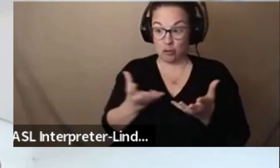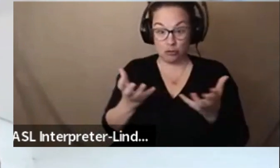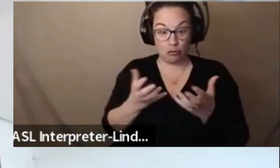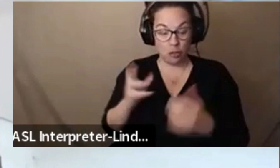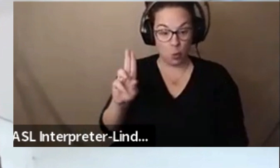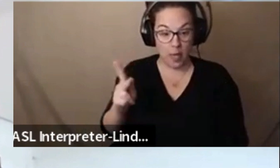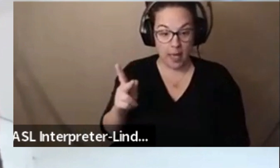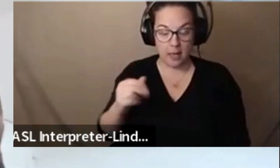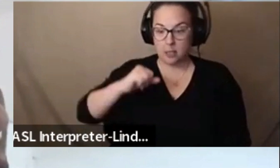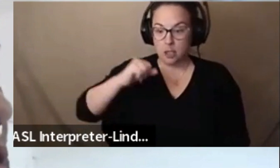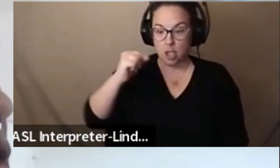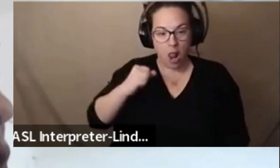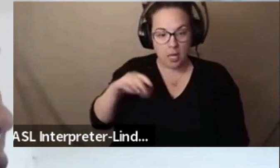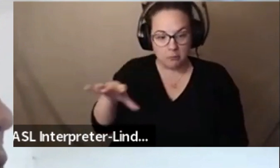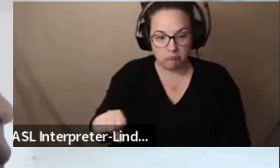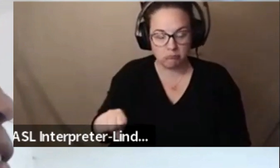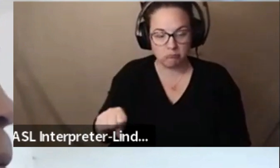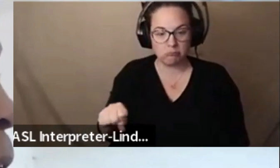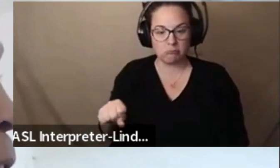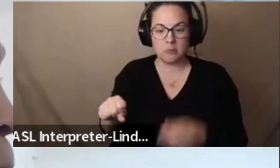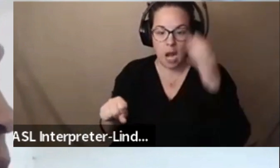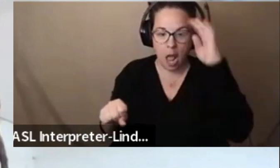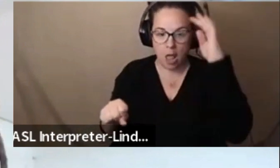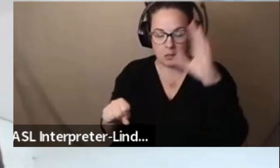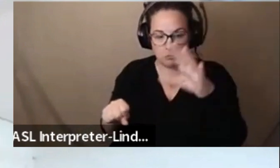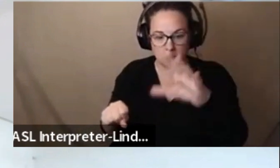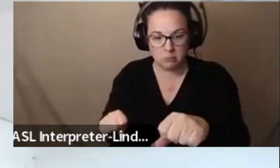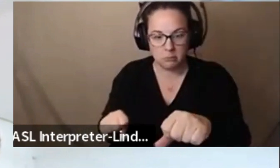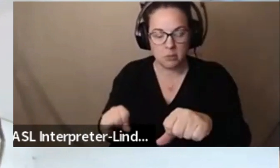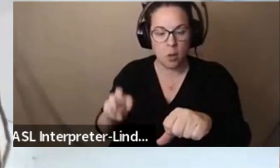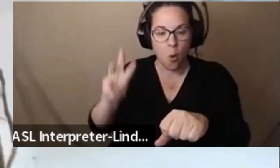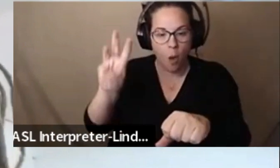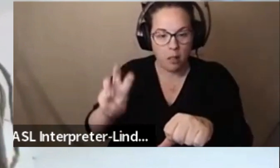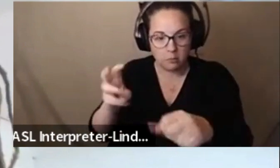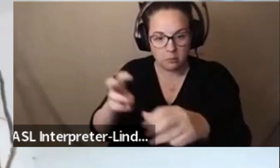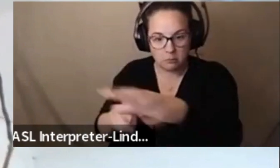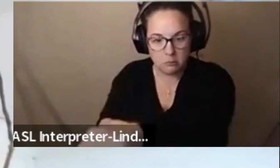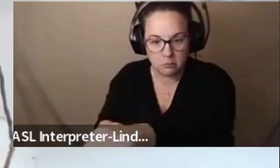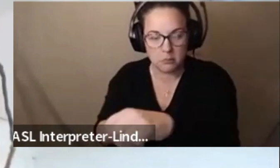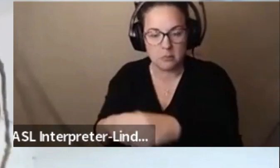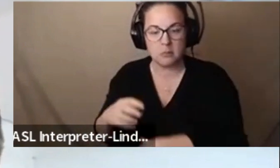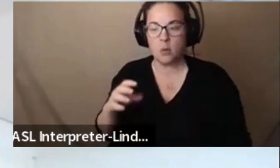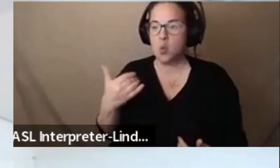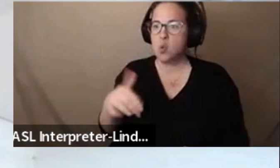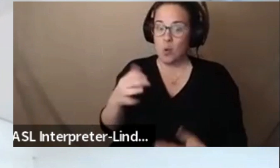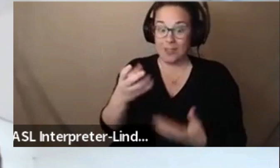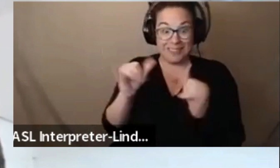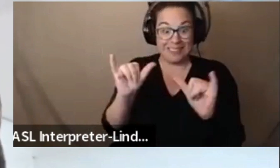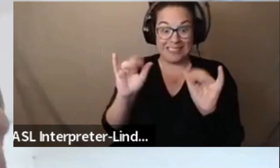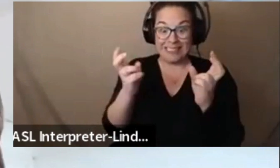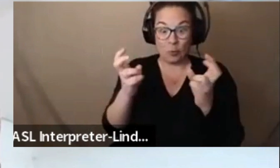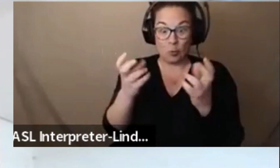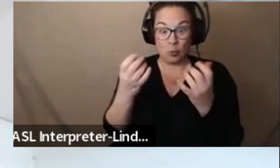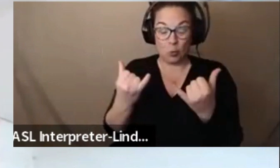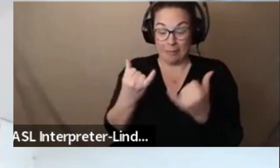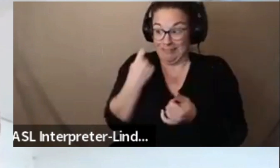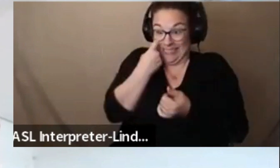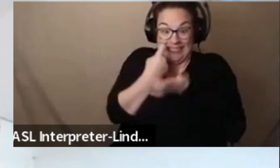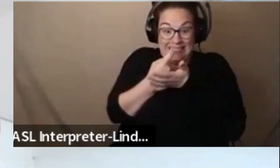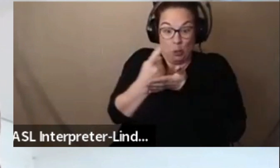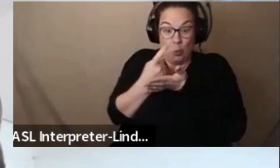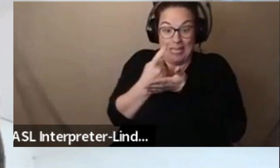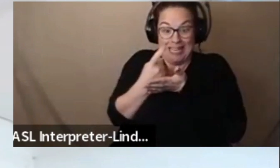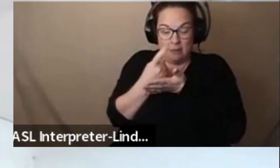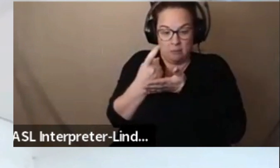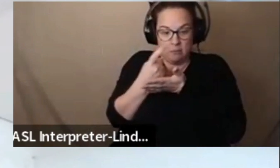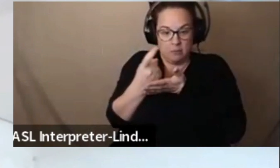UK with occupation of Scotland, occupation of Wales, occupation of Ireland, which is still a #1 issue to this